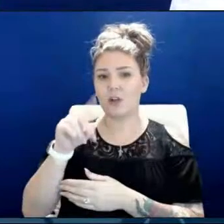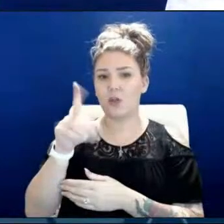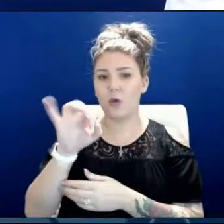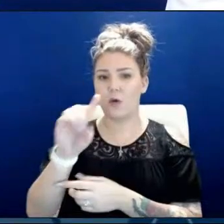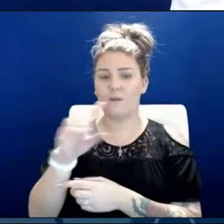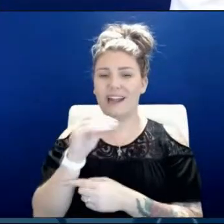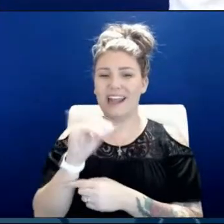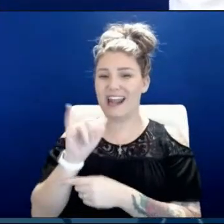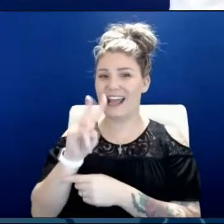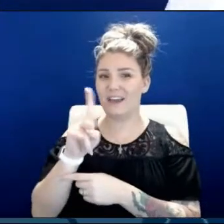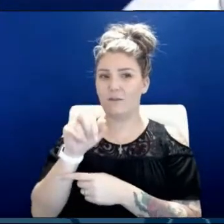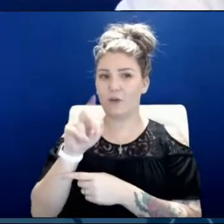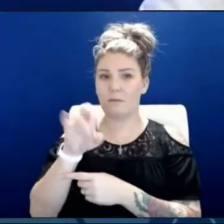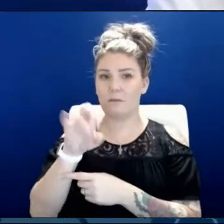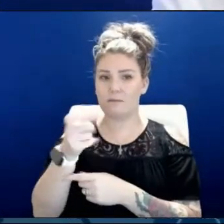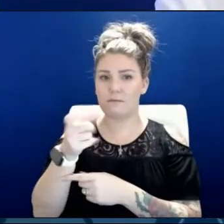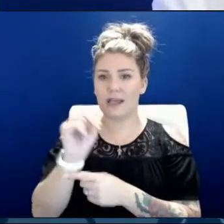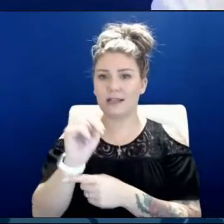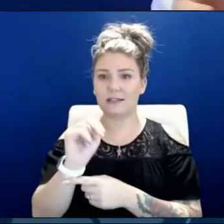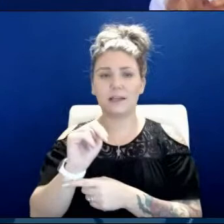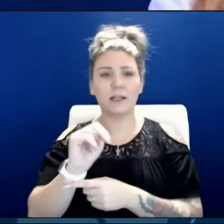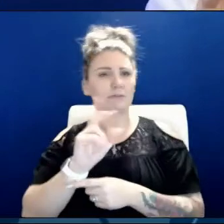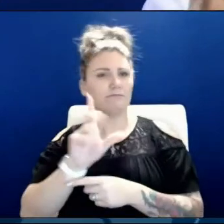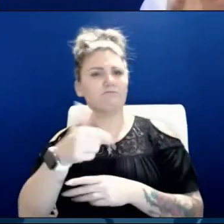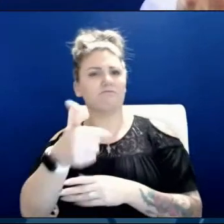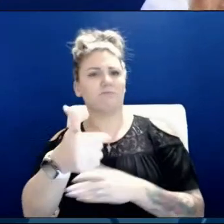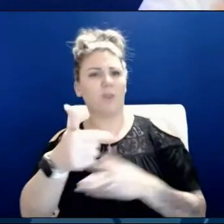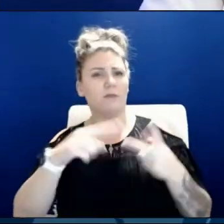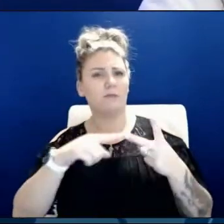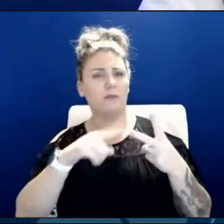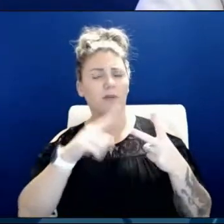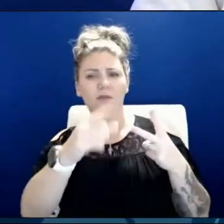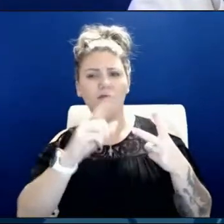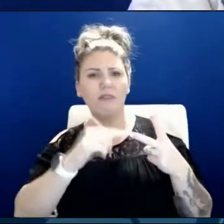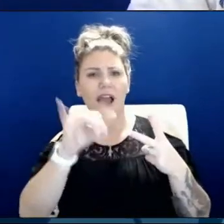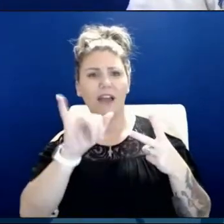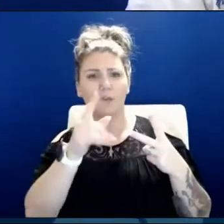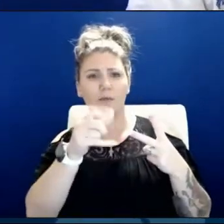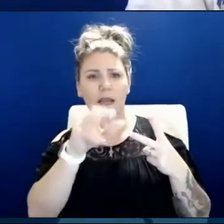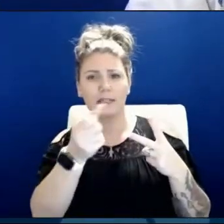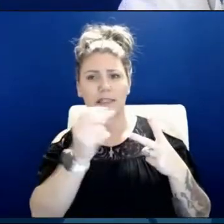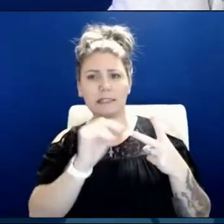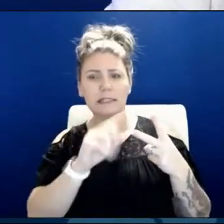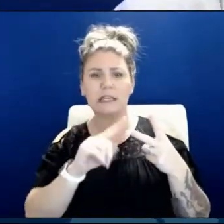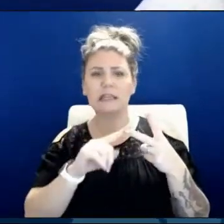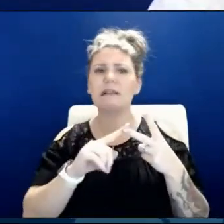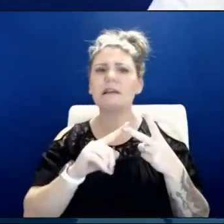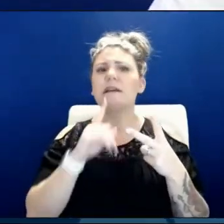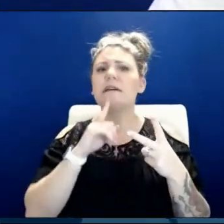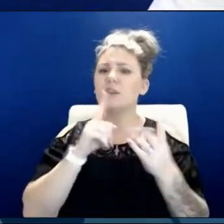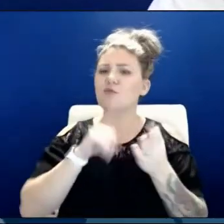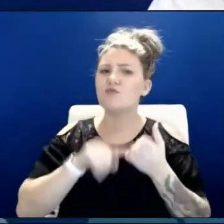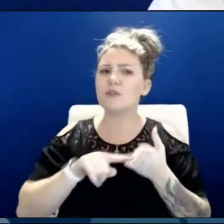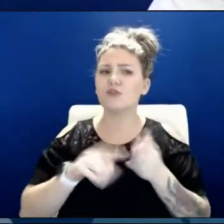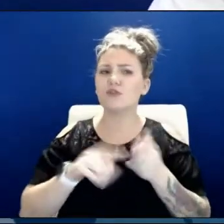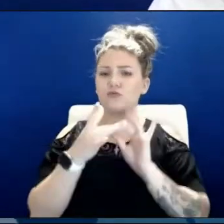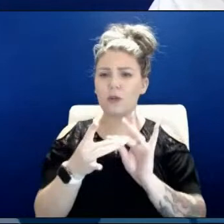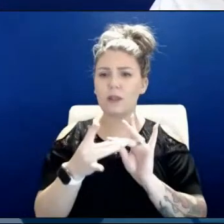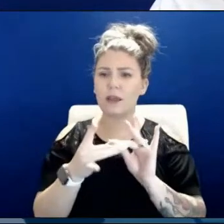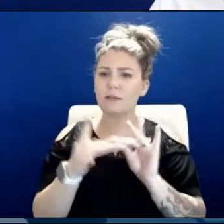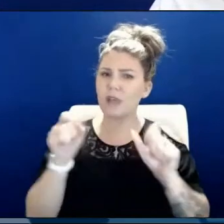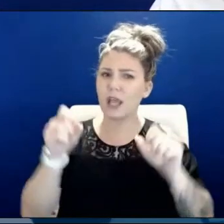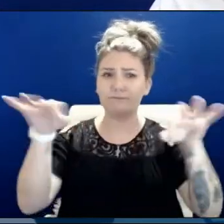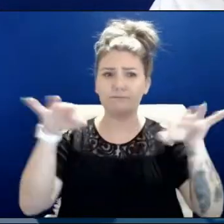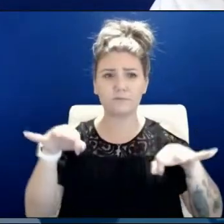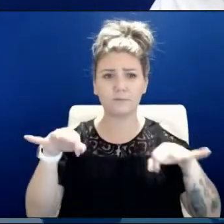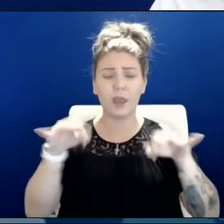Ivermectin. Dr. Hawkinson, you're always talking about the timeline for research around Ivermectin. Walk us through it again, and we're going to put up some graphics so